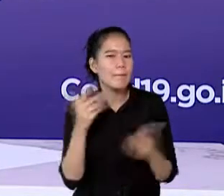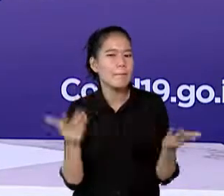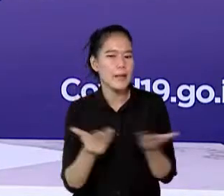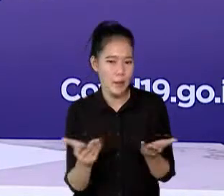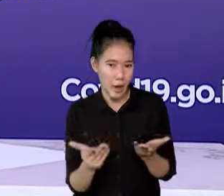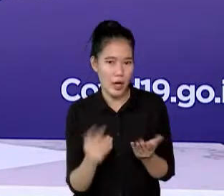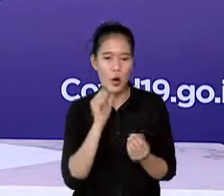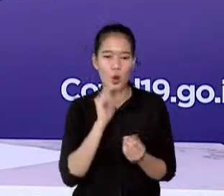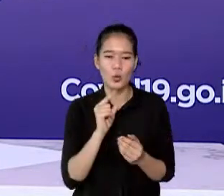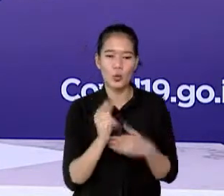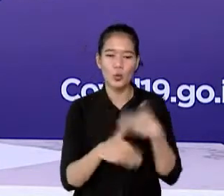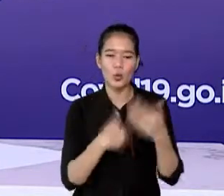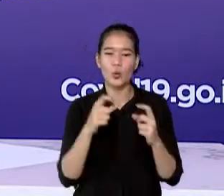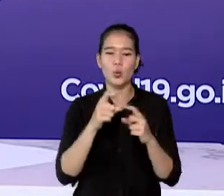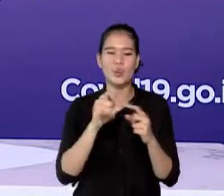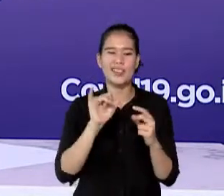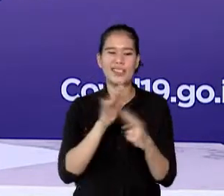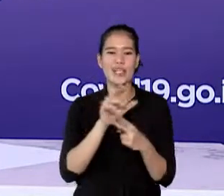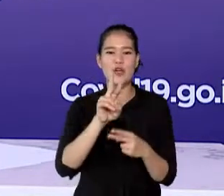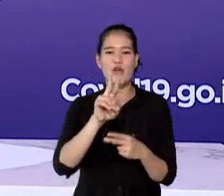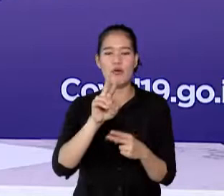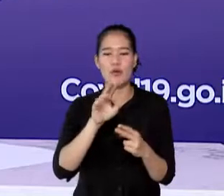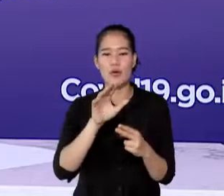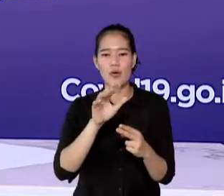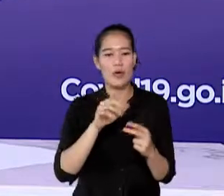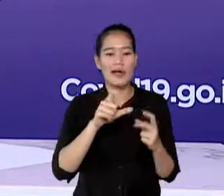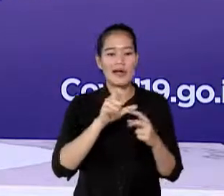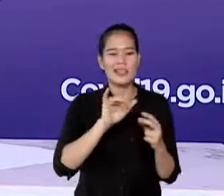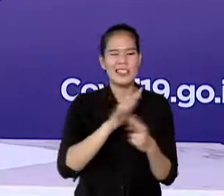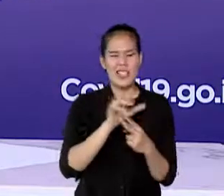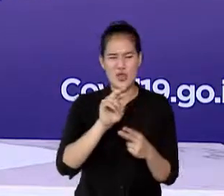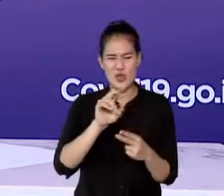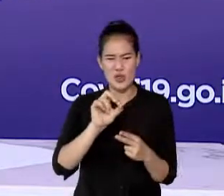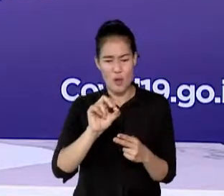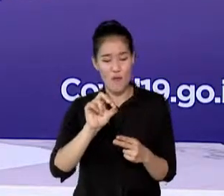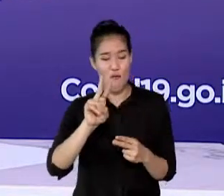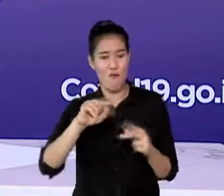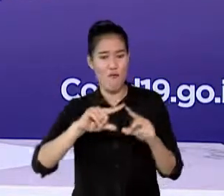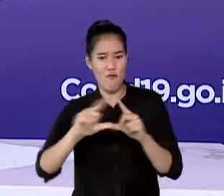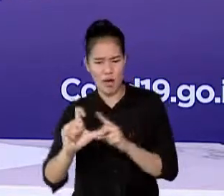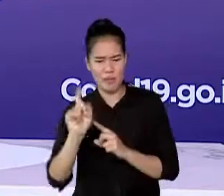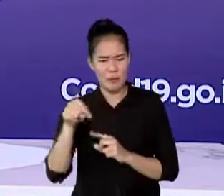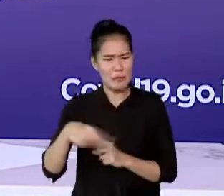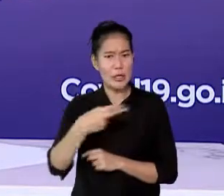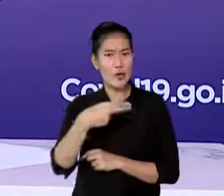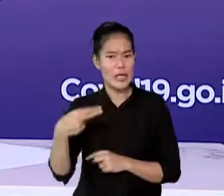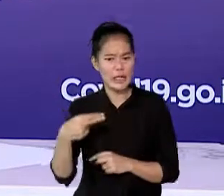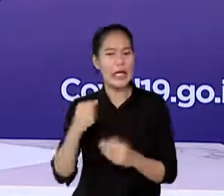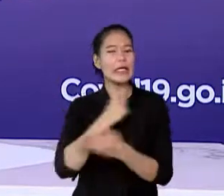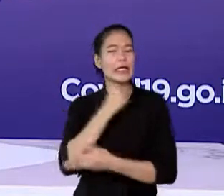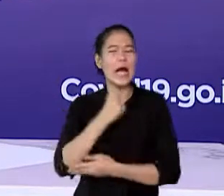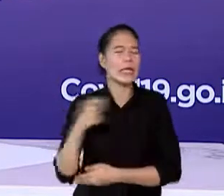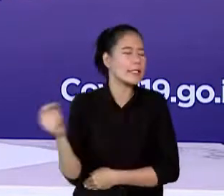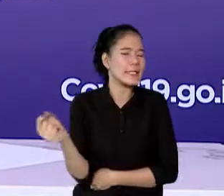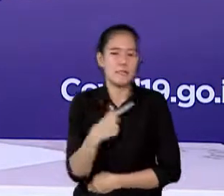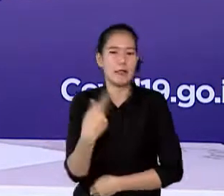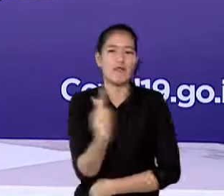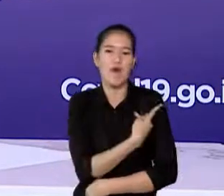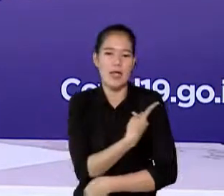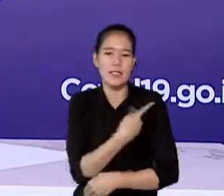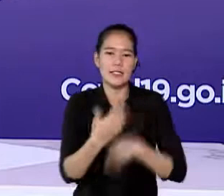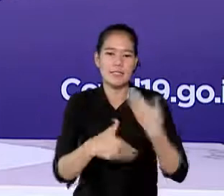on Sinovac to roll out one of the world's fastest vaccination campaigns? Thank you.